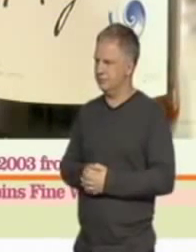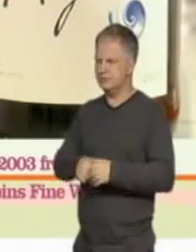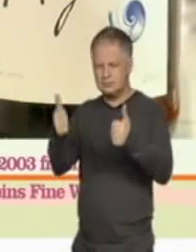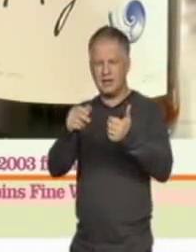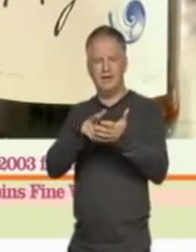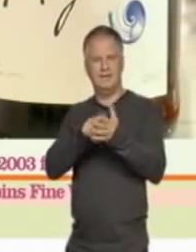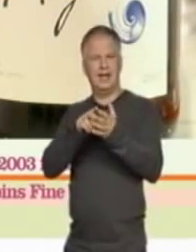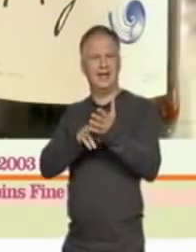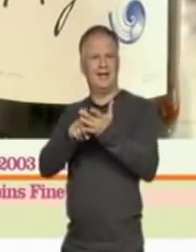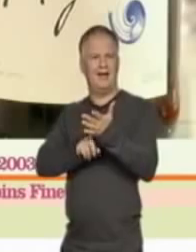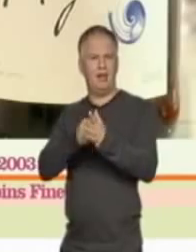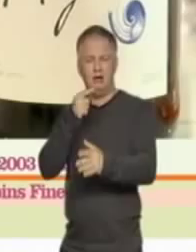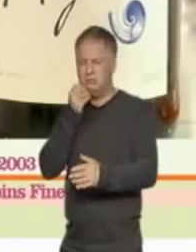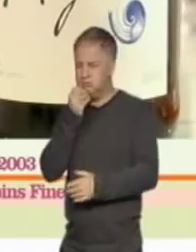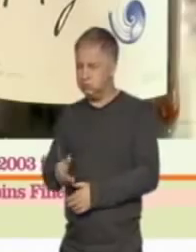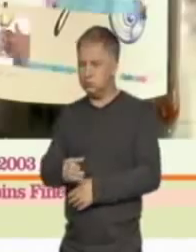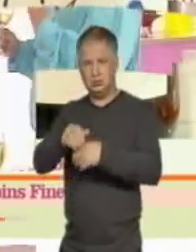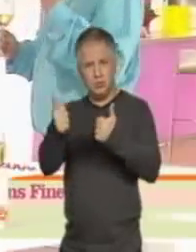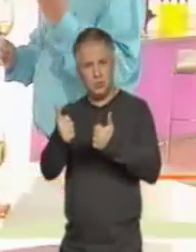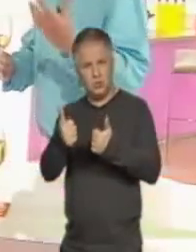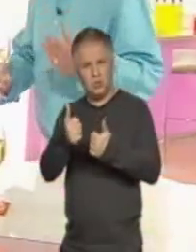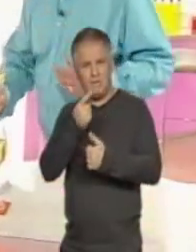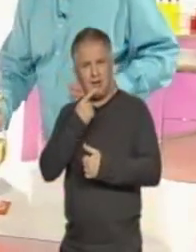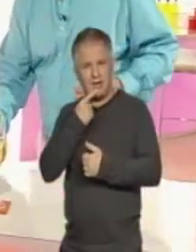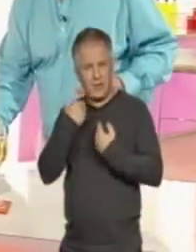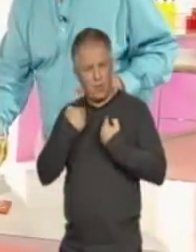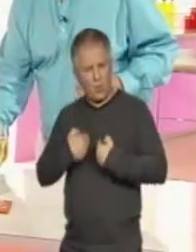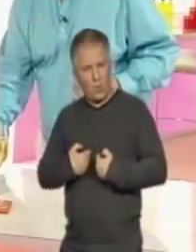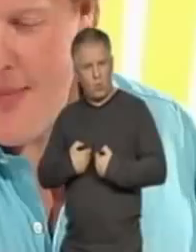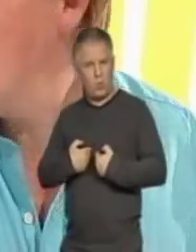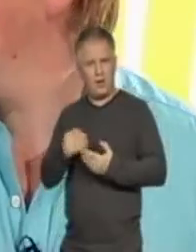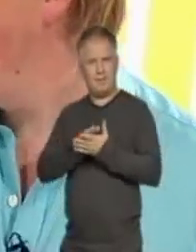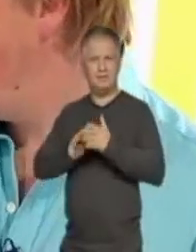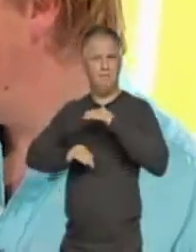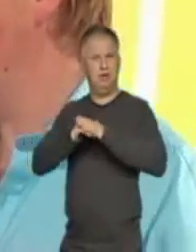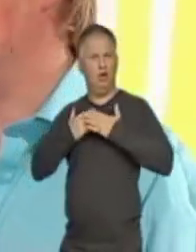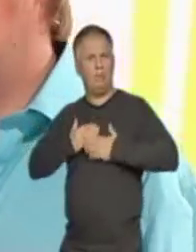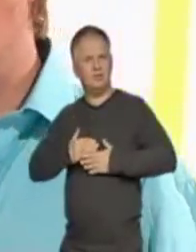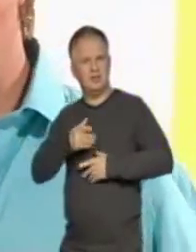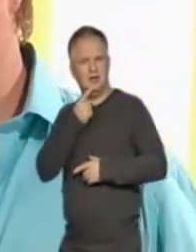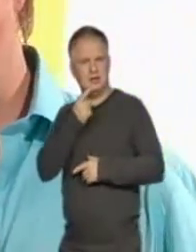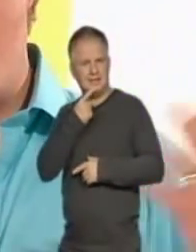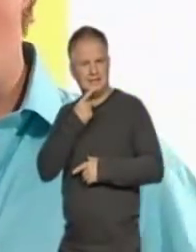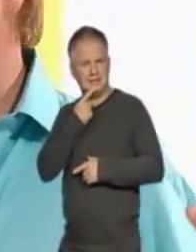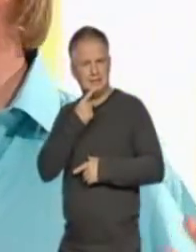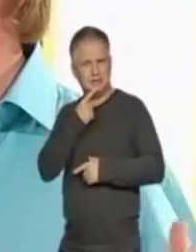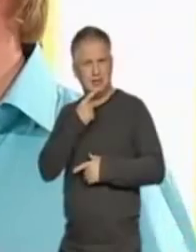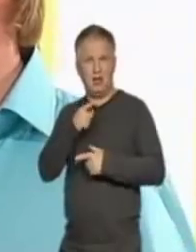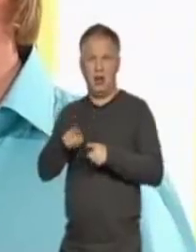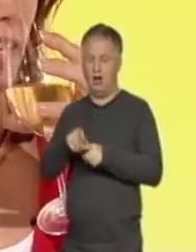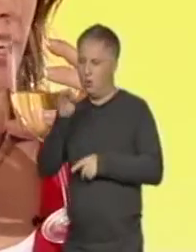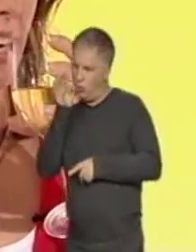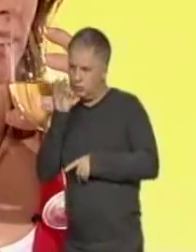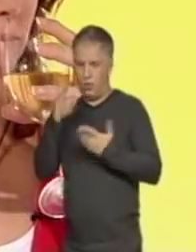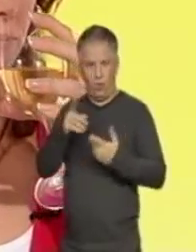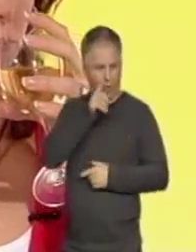Oh, that's lovely, isn't it? It's so opulent in the mouth. It's when we talk about body very and wine. Very full-bodied. It is very full-bodied. It's the difference between a glass of water and a glass of olive